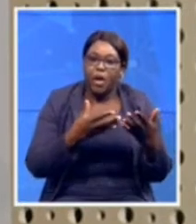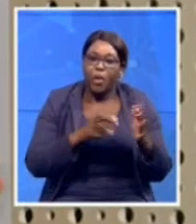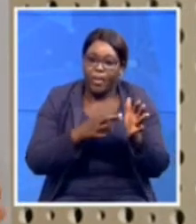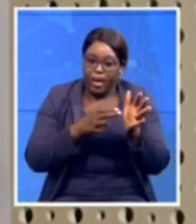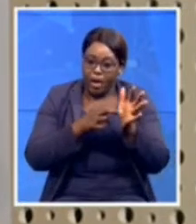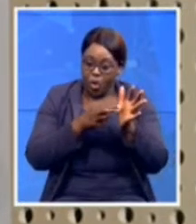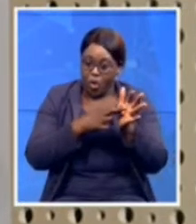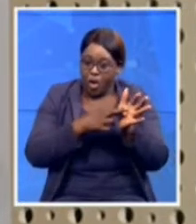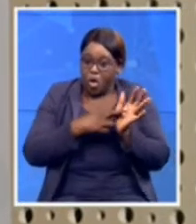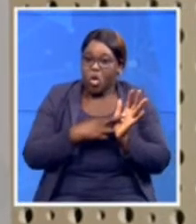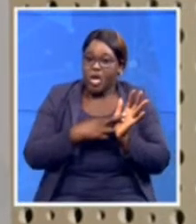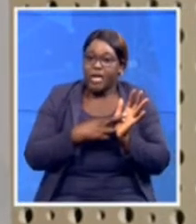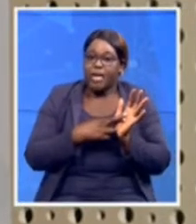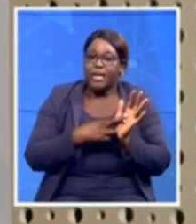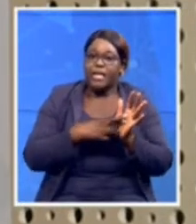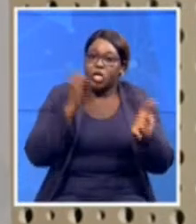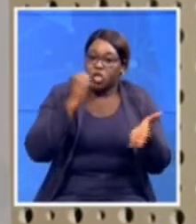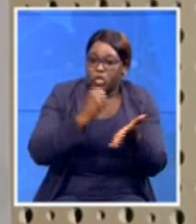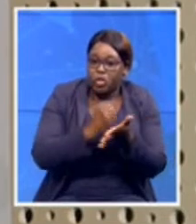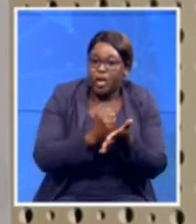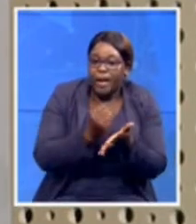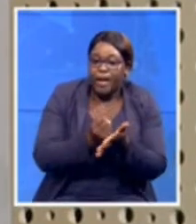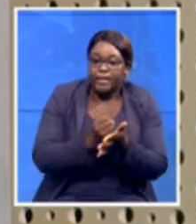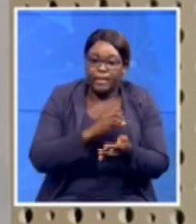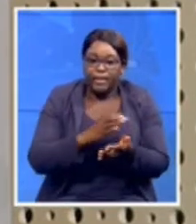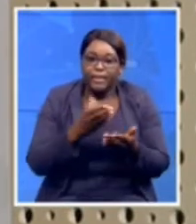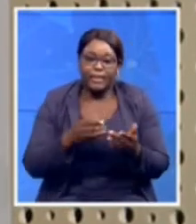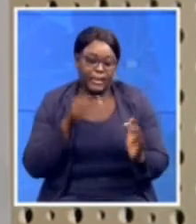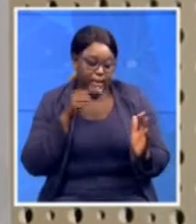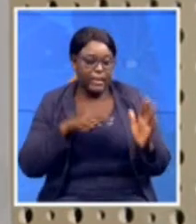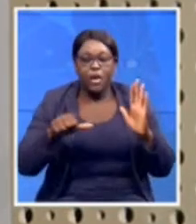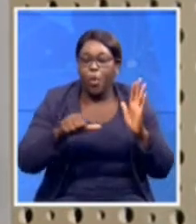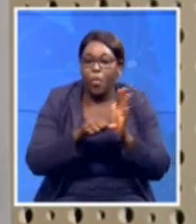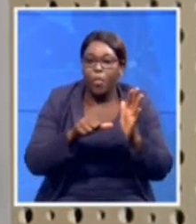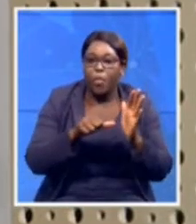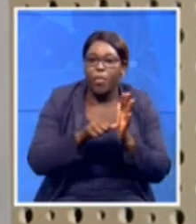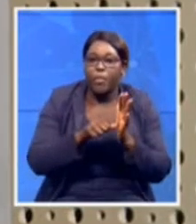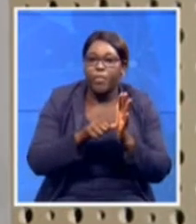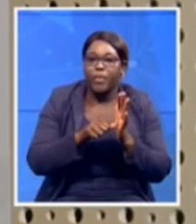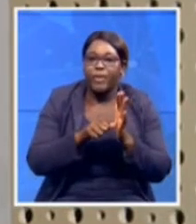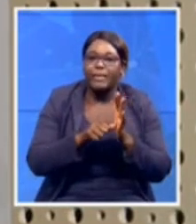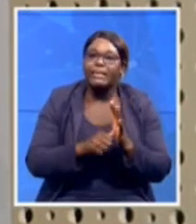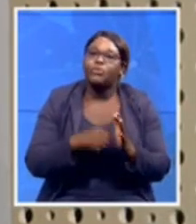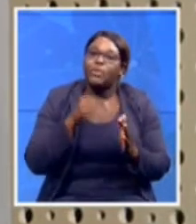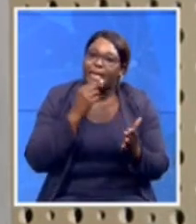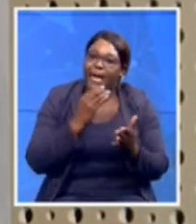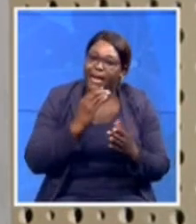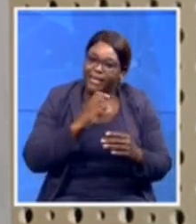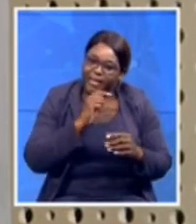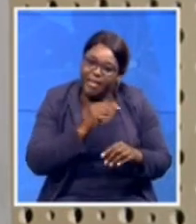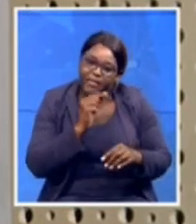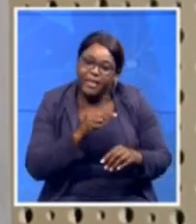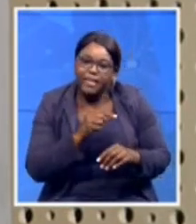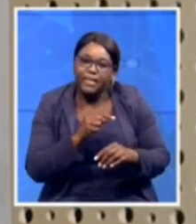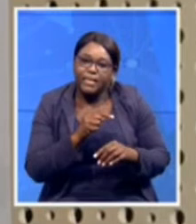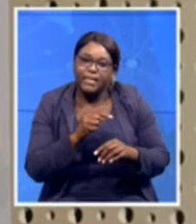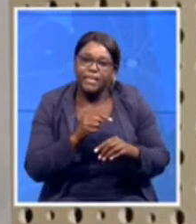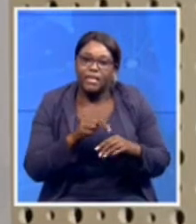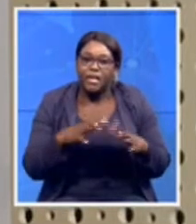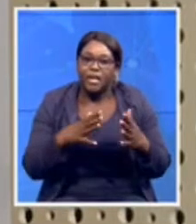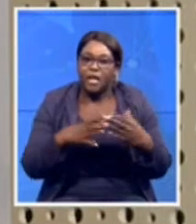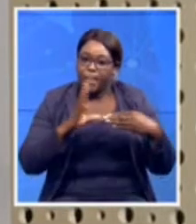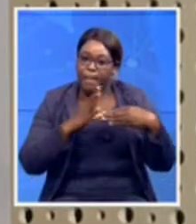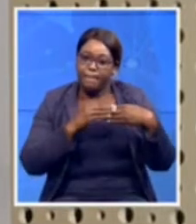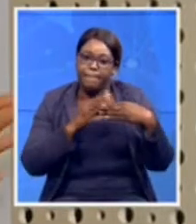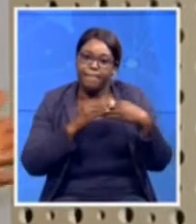very important distinction to emphasize, because a member of the general public posting